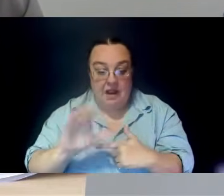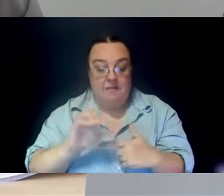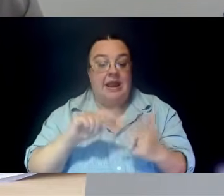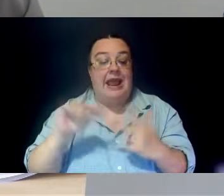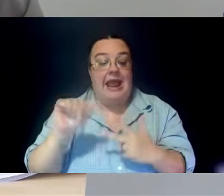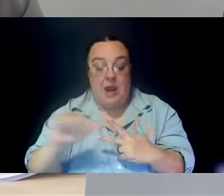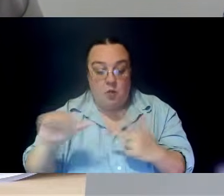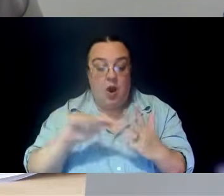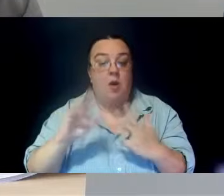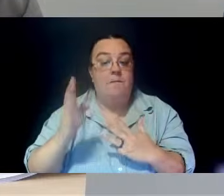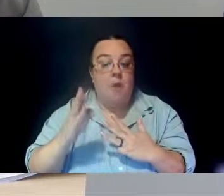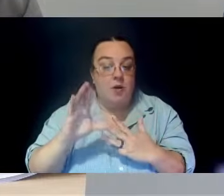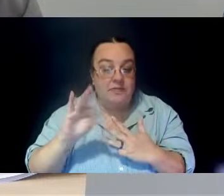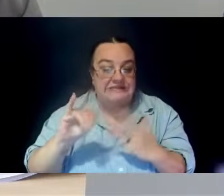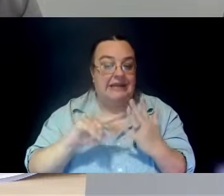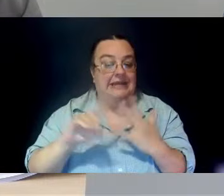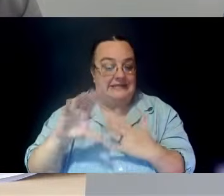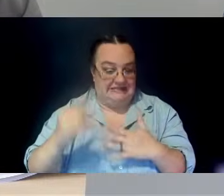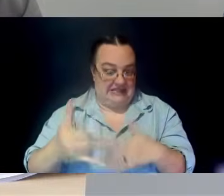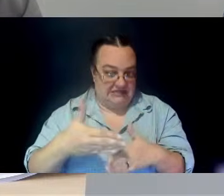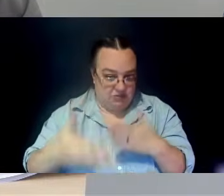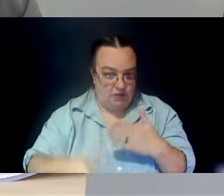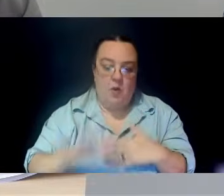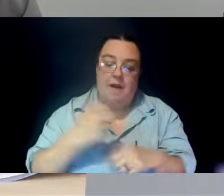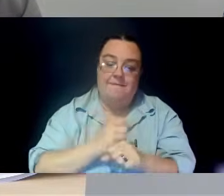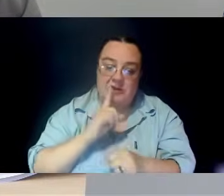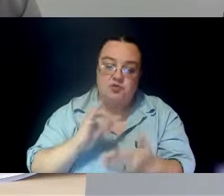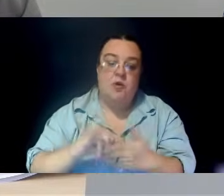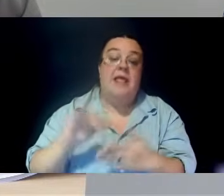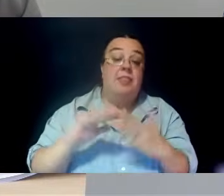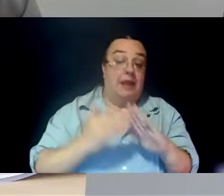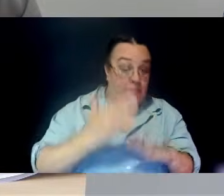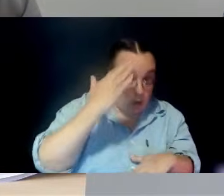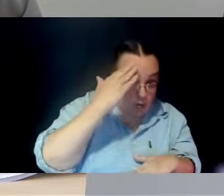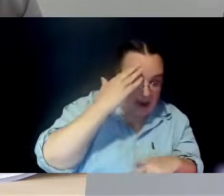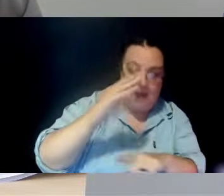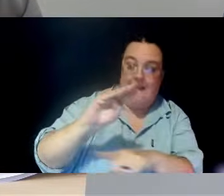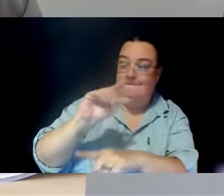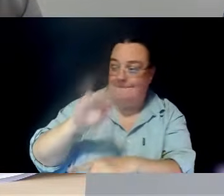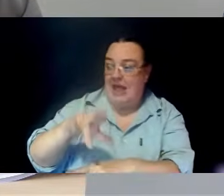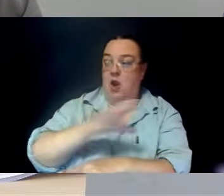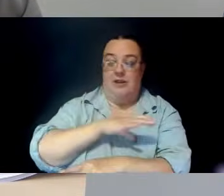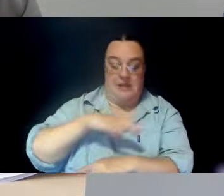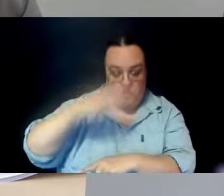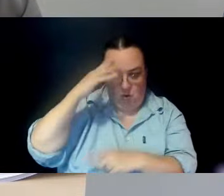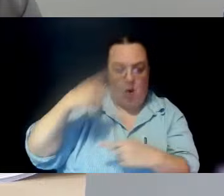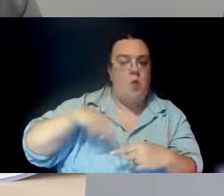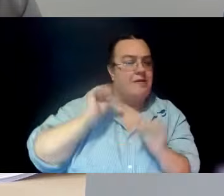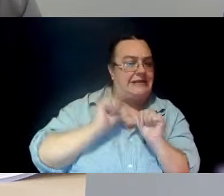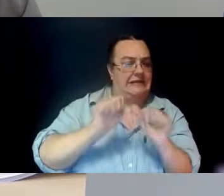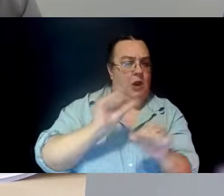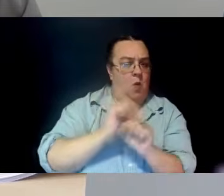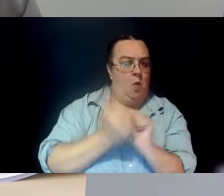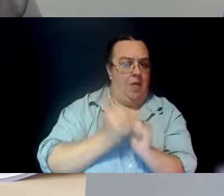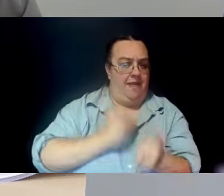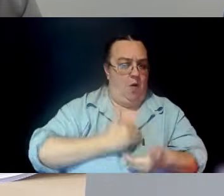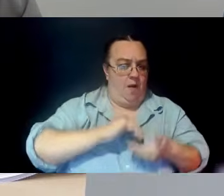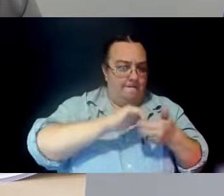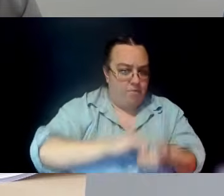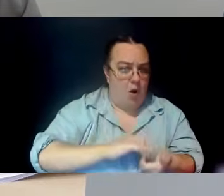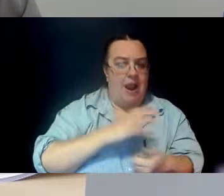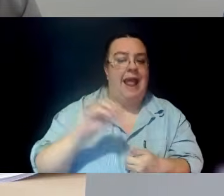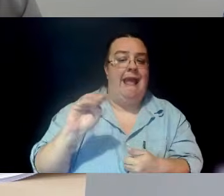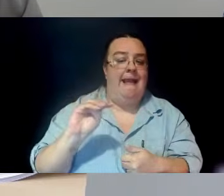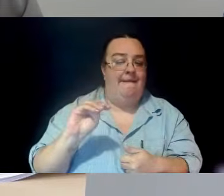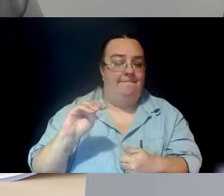just want to make sure that the community is aware of it, Mayor and Council is aware of it, and we'll continue to work with our allied partners and with MCAC to monitor